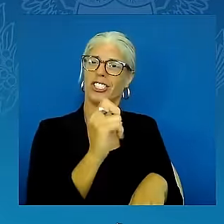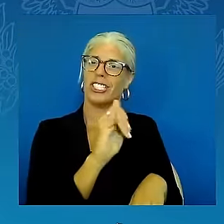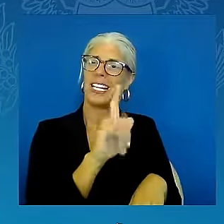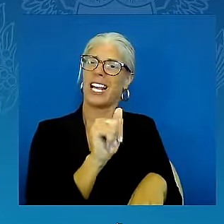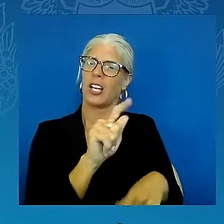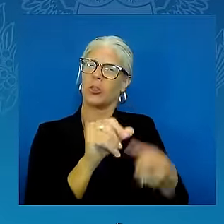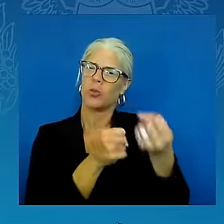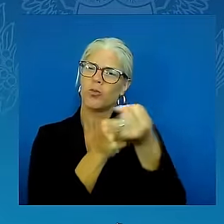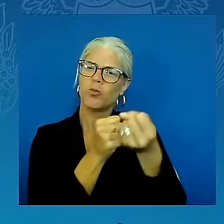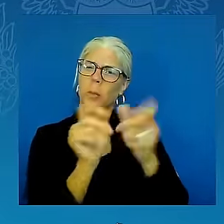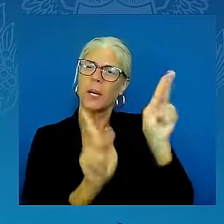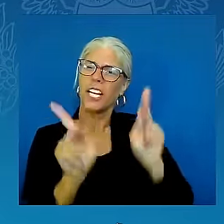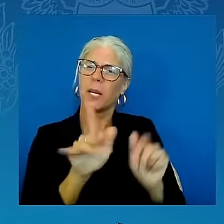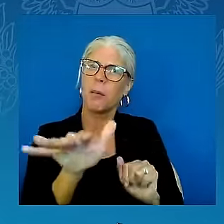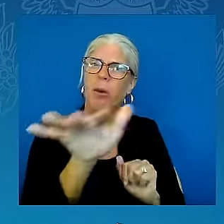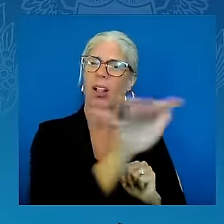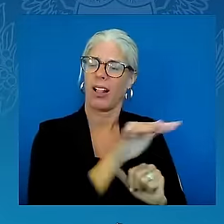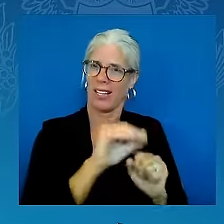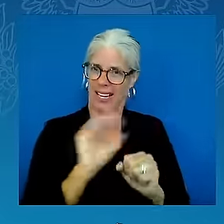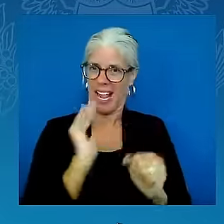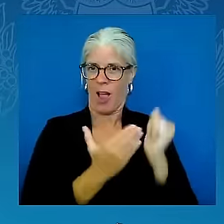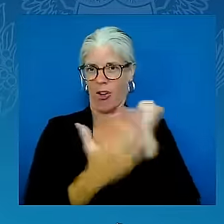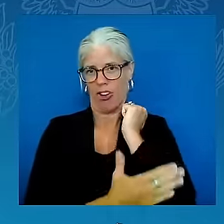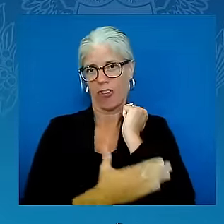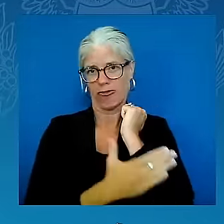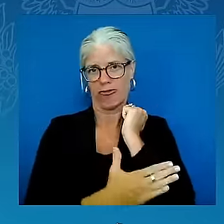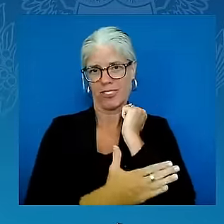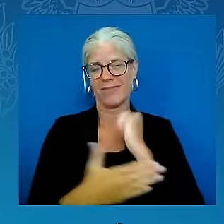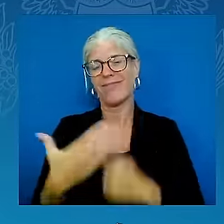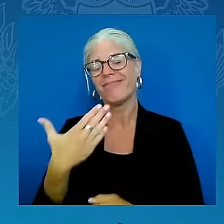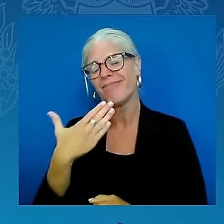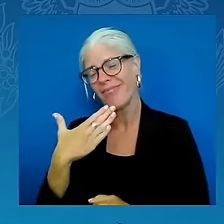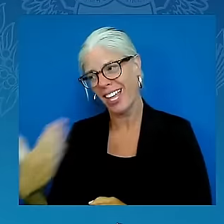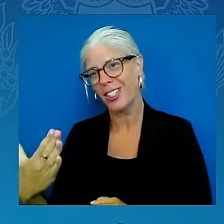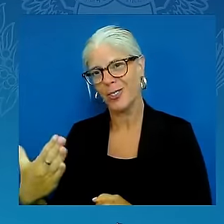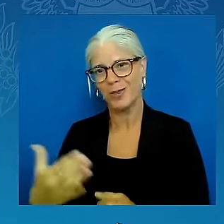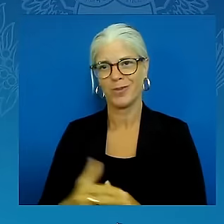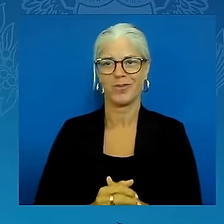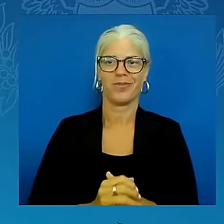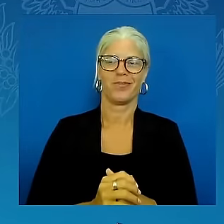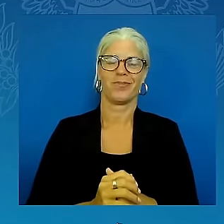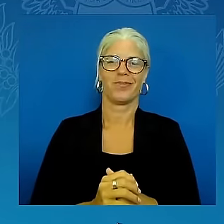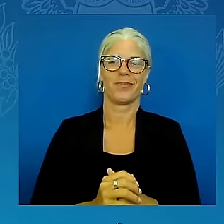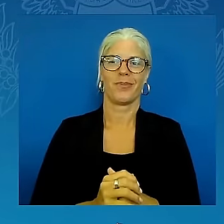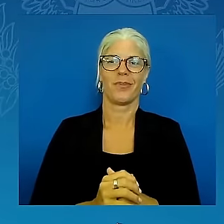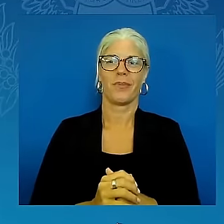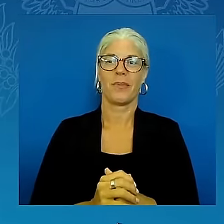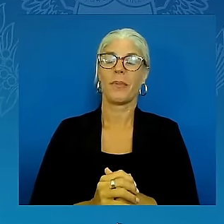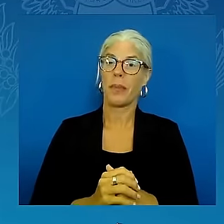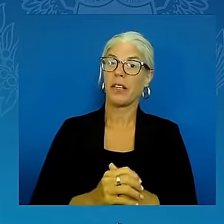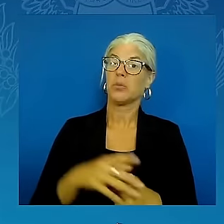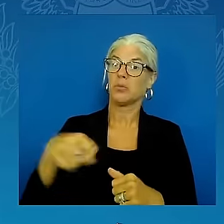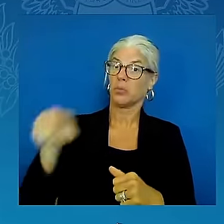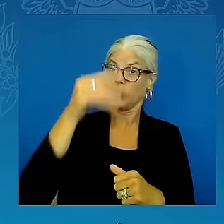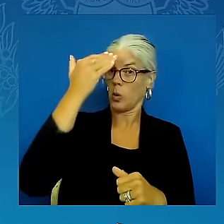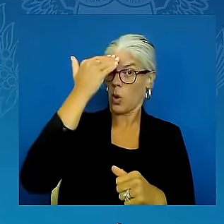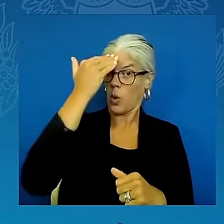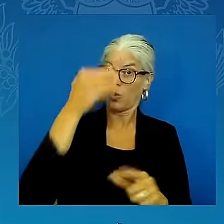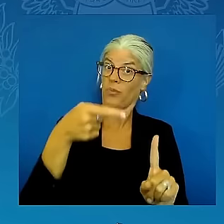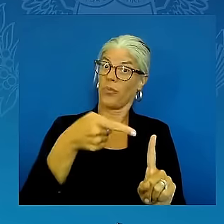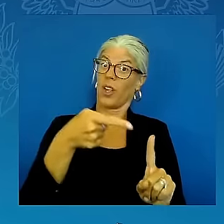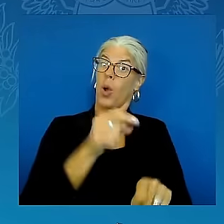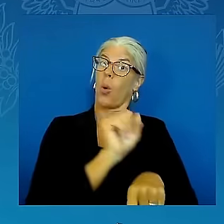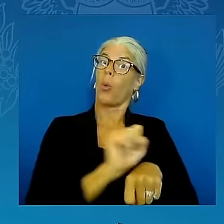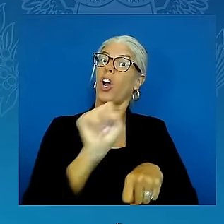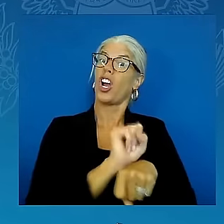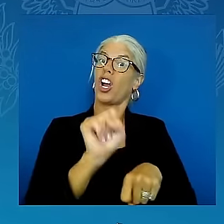So the Bible teaches us, whatever you do, work at it with all your heart, as if you were working for the Lord.